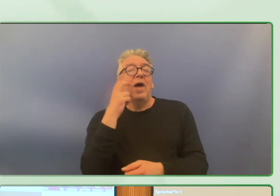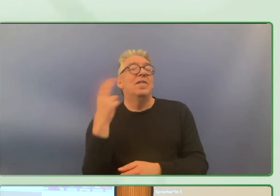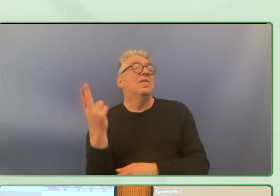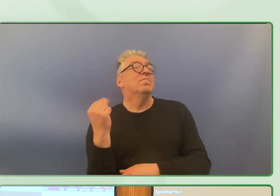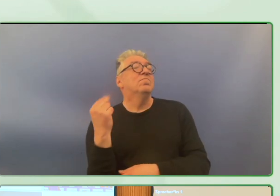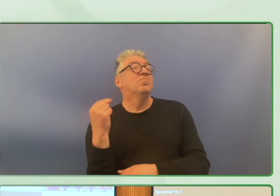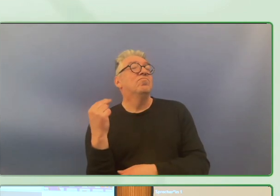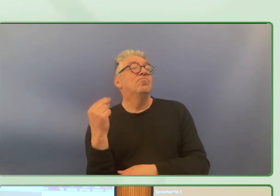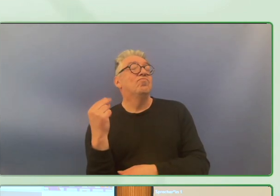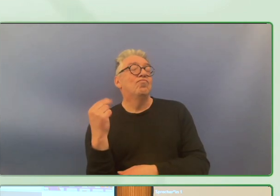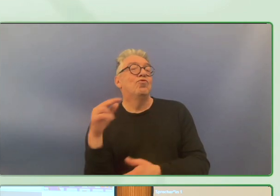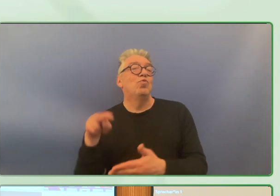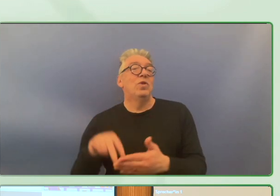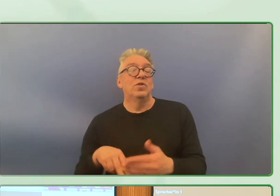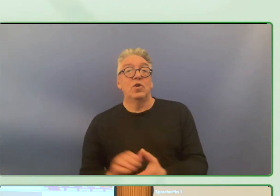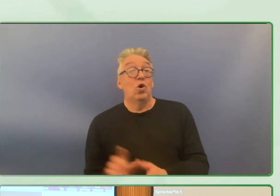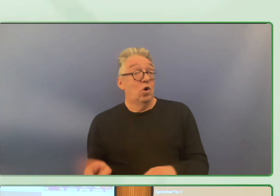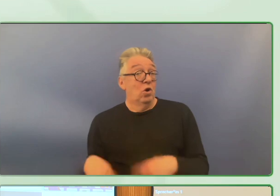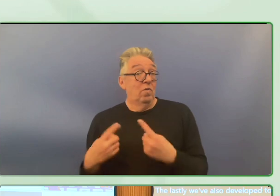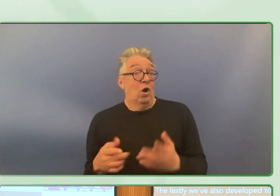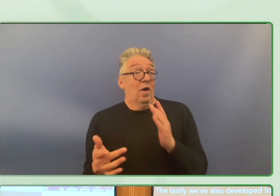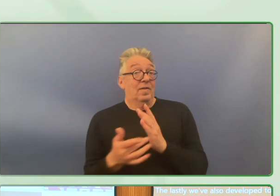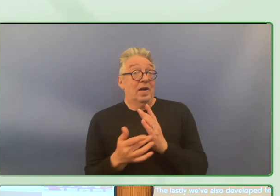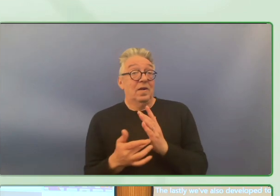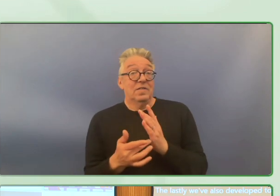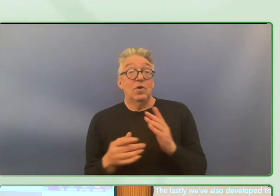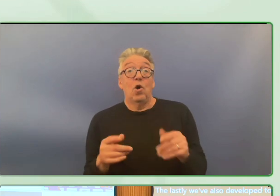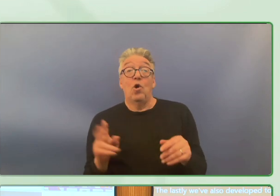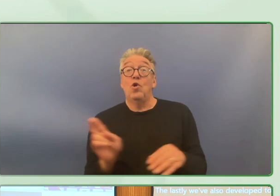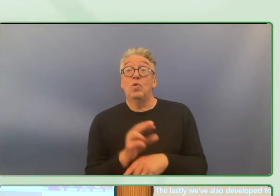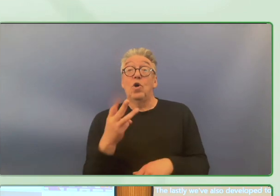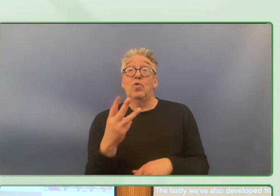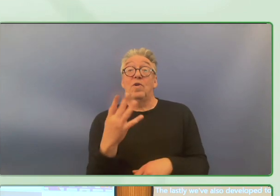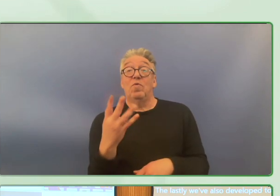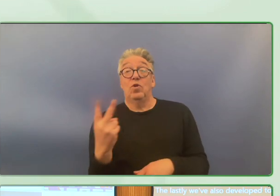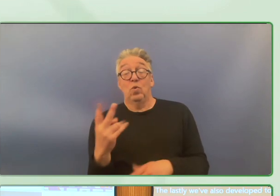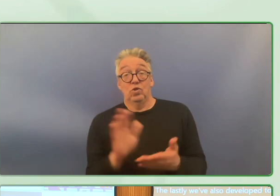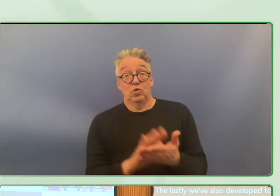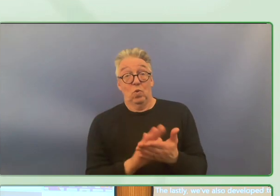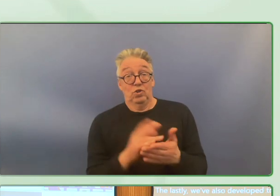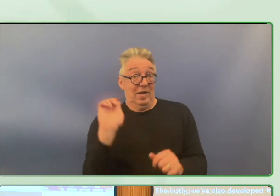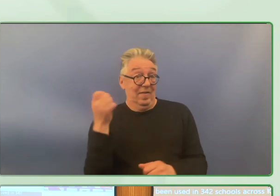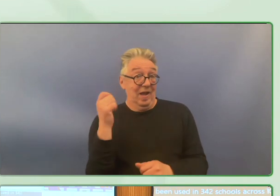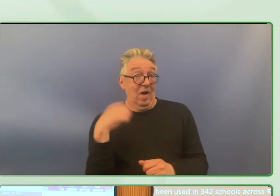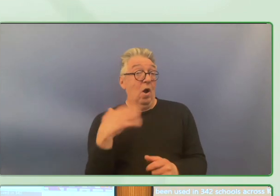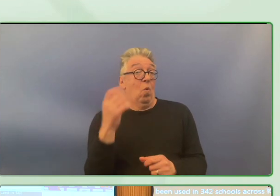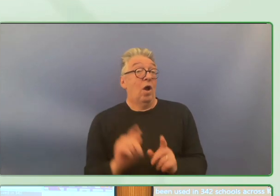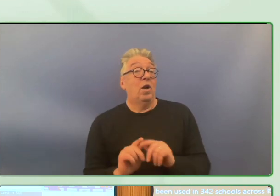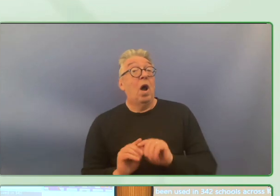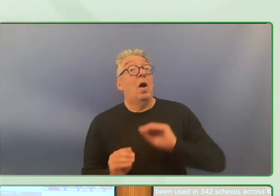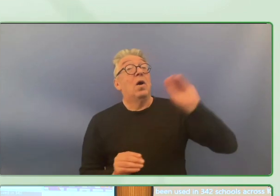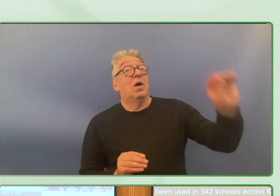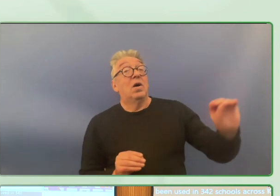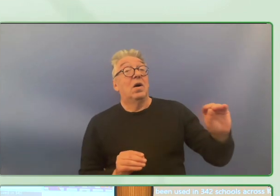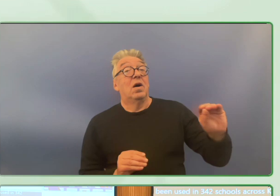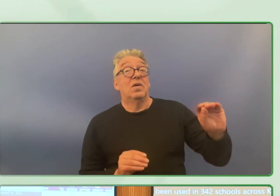So far, this technology is being used in 342 schools across Kenya. Our plan is to scale this into Uganda and other